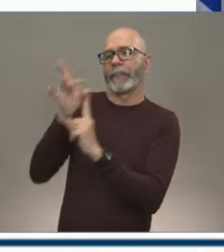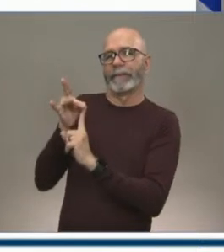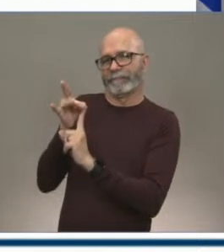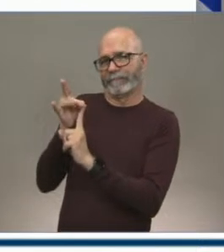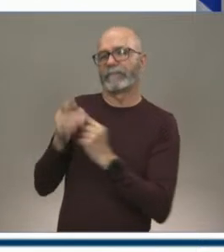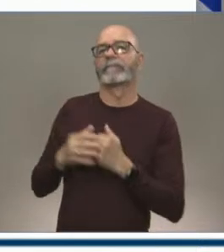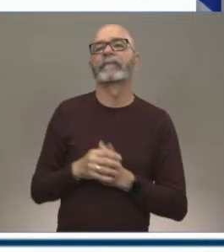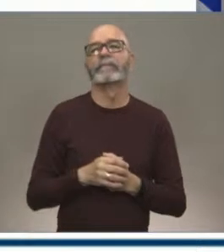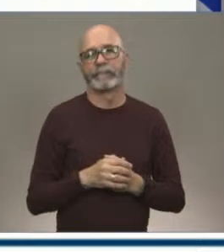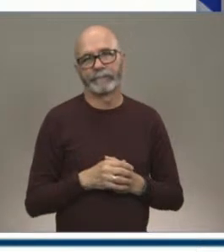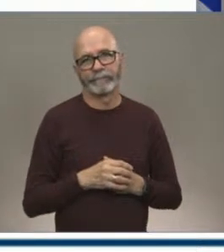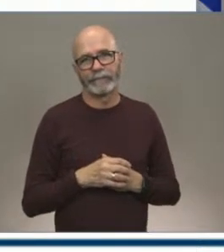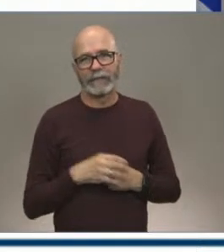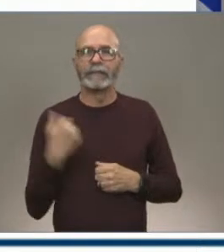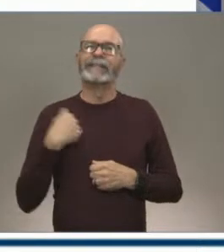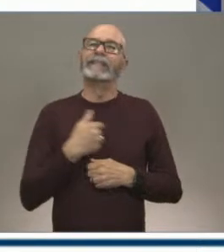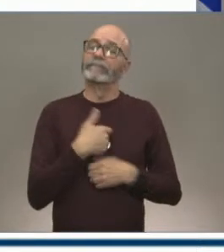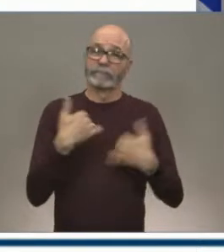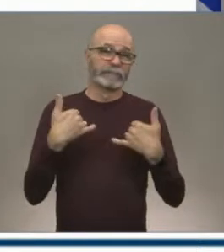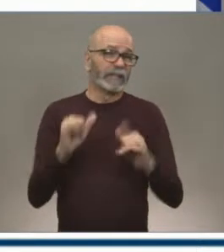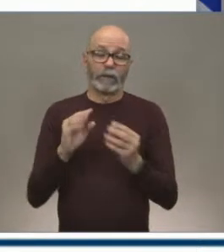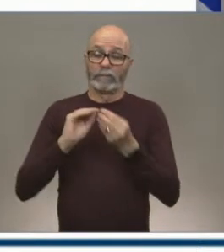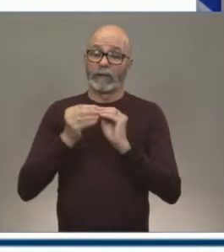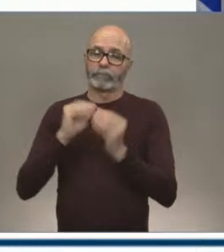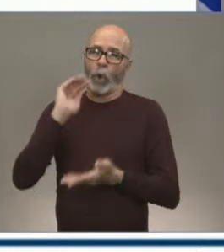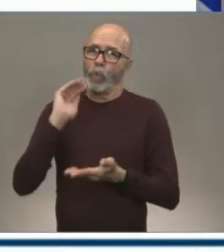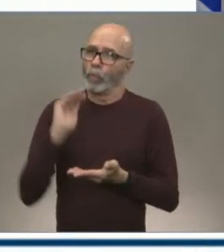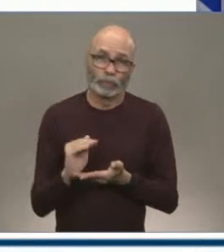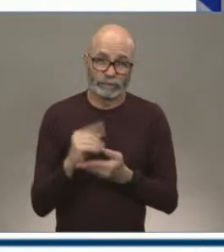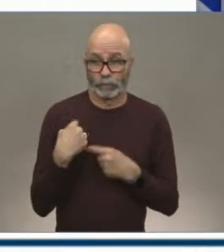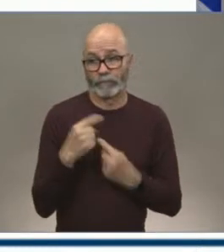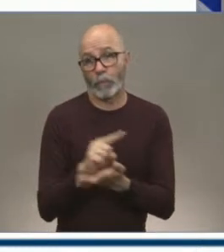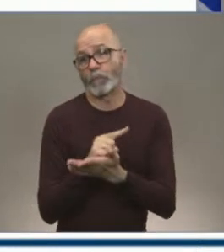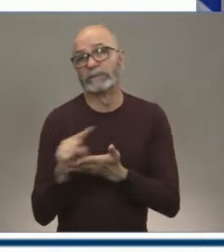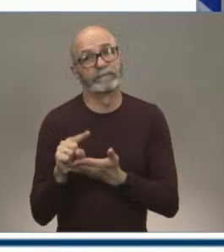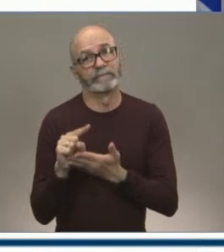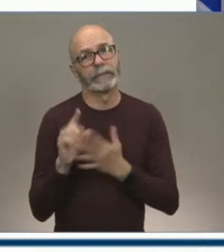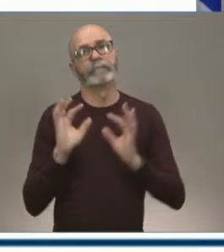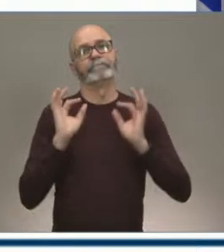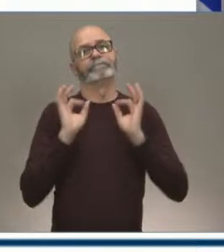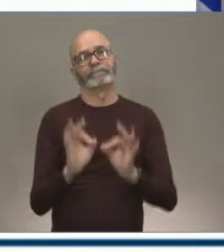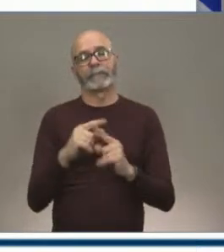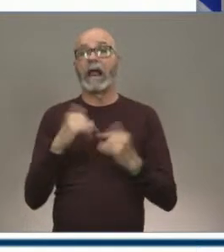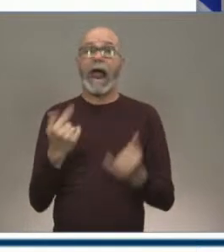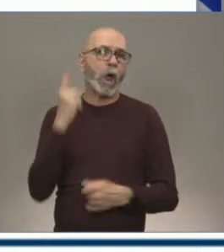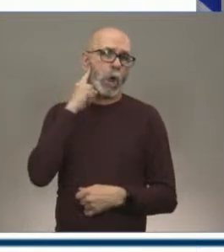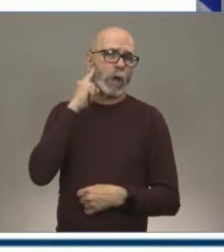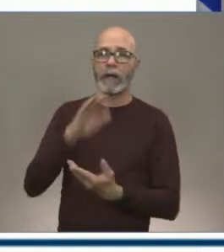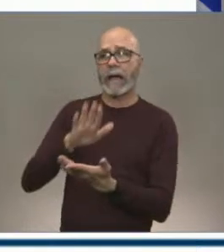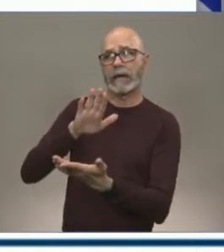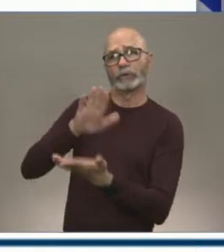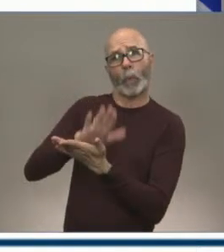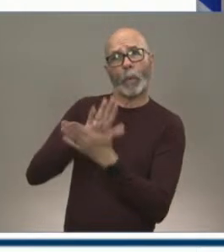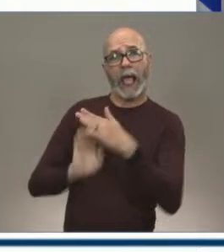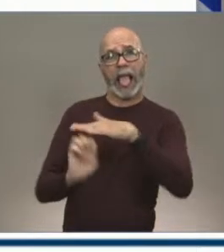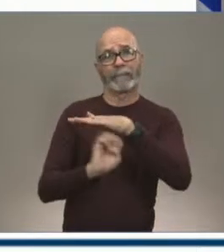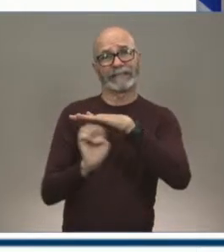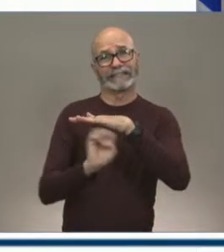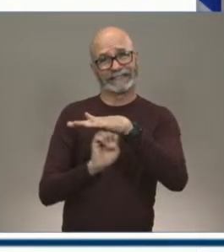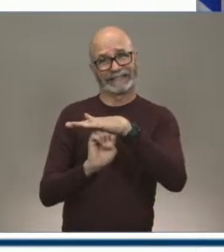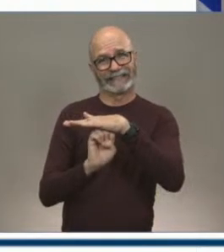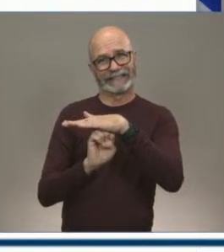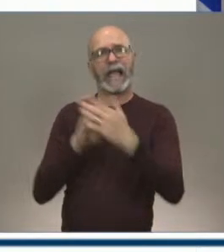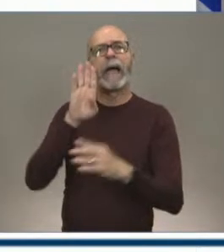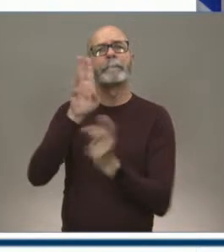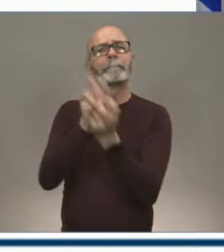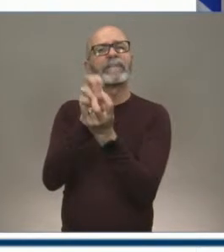cases all week, including a case at Beaver Bank Monarch Drive Elementary School. That school has been closed for a deep clean,